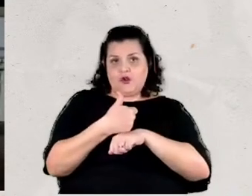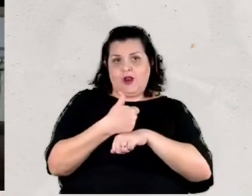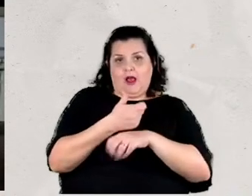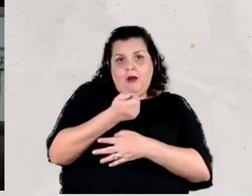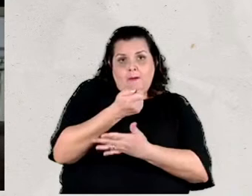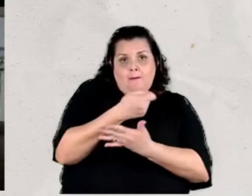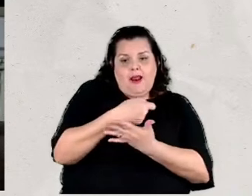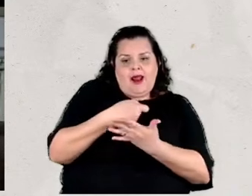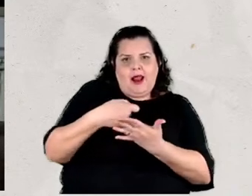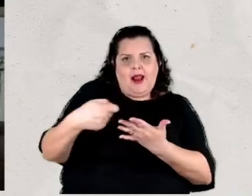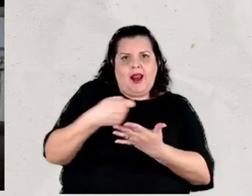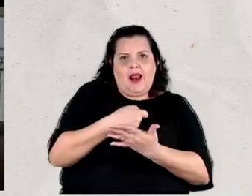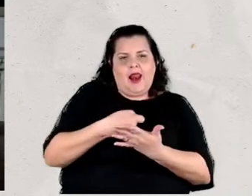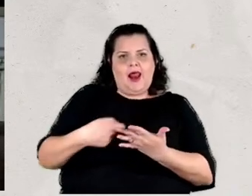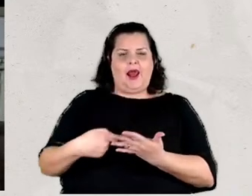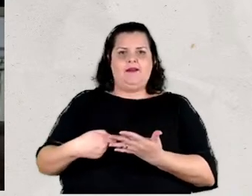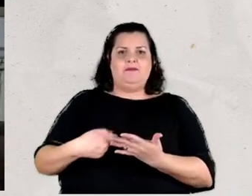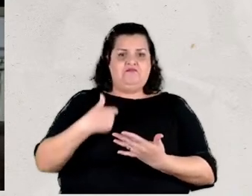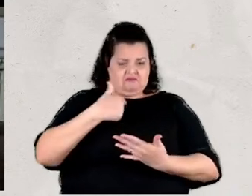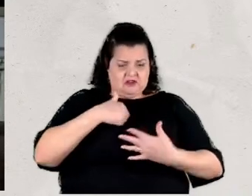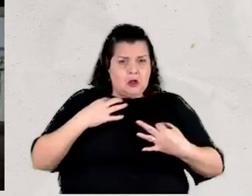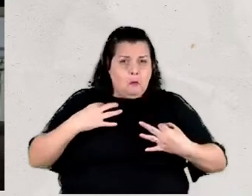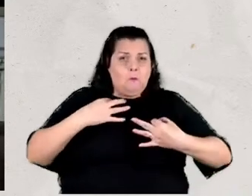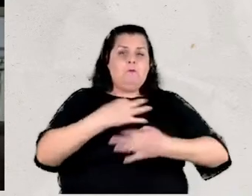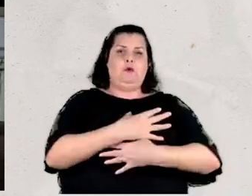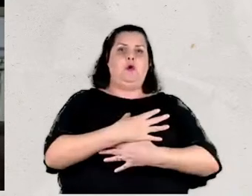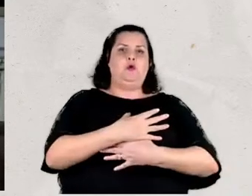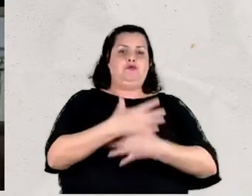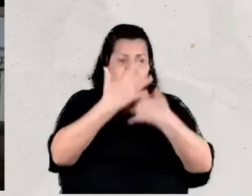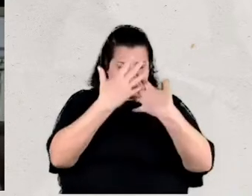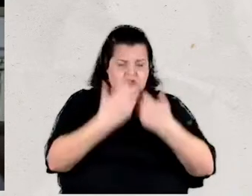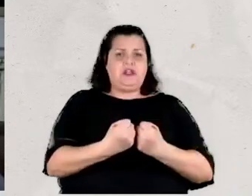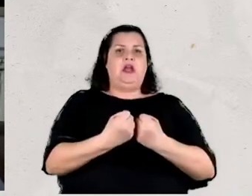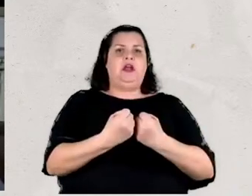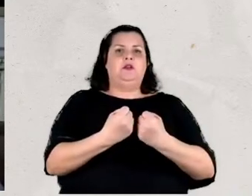me. That's my approach here.